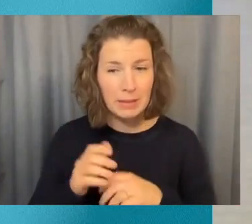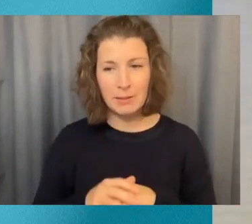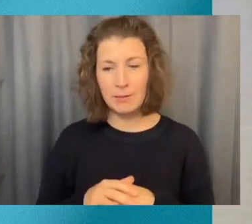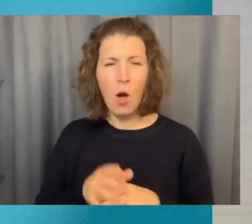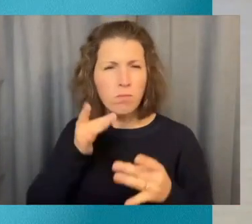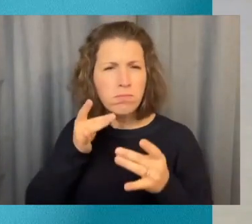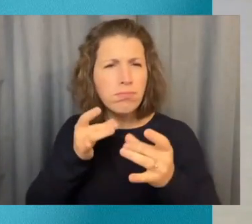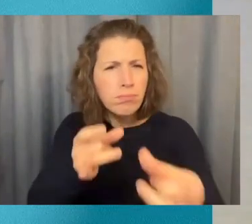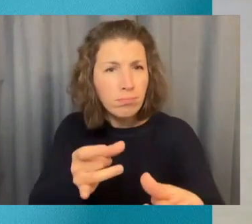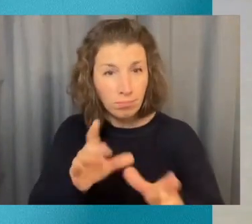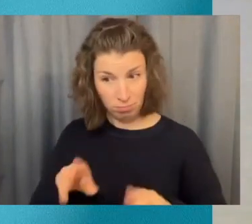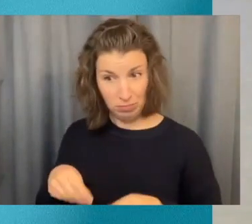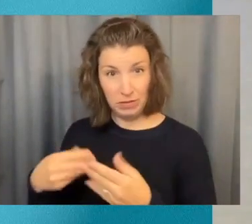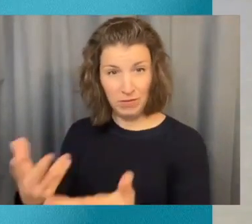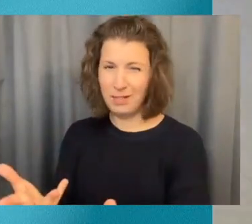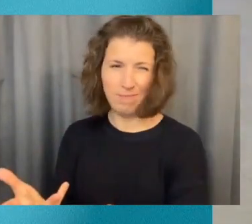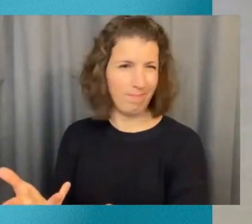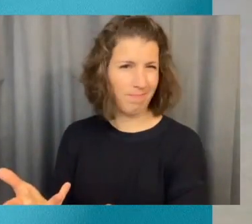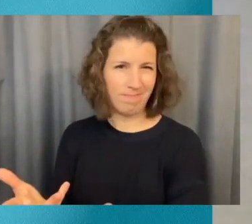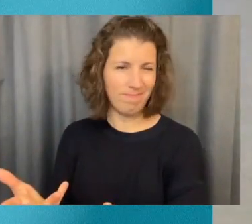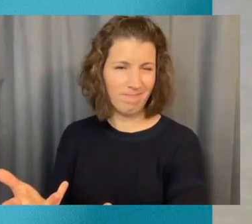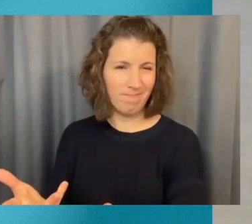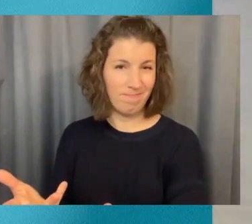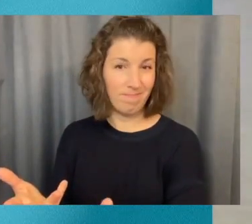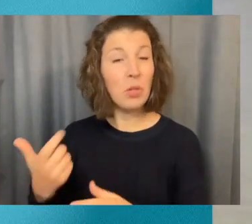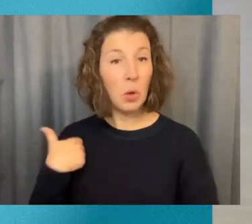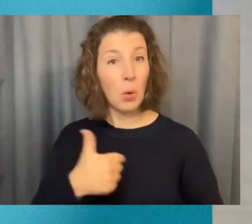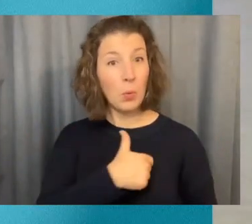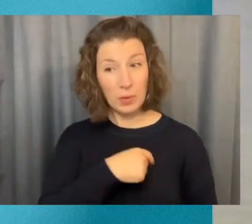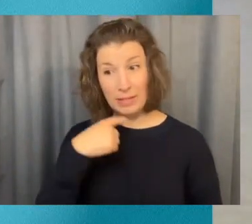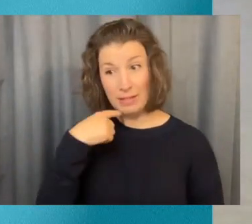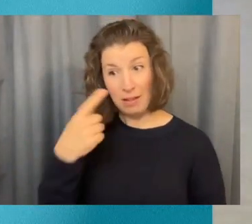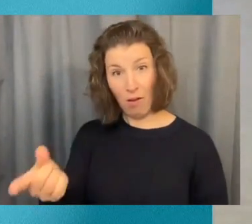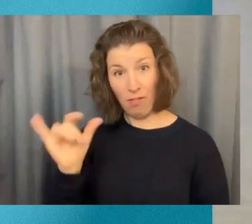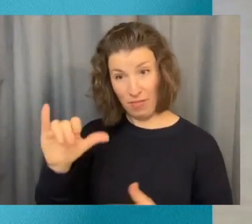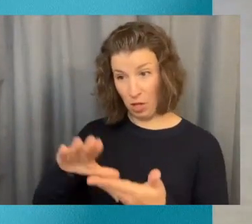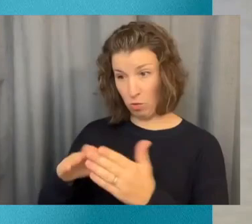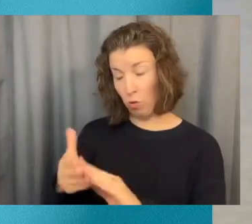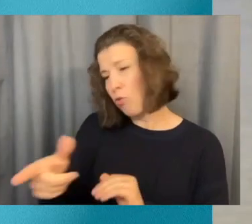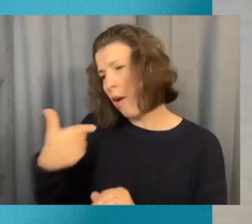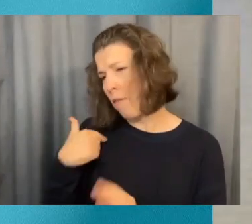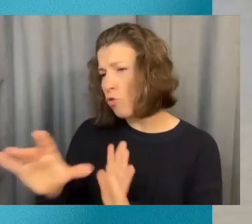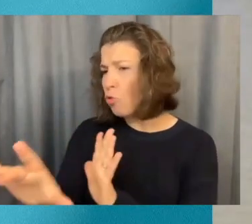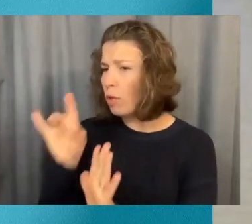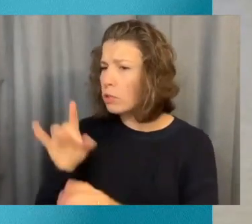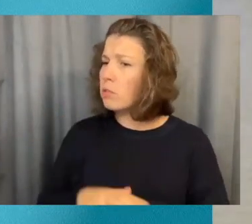efficiencies. And we say to them, you have a choice.